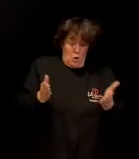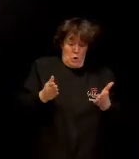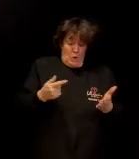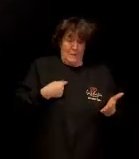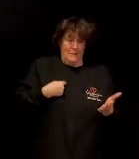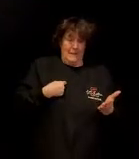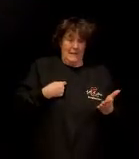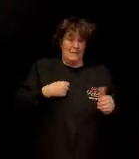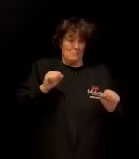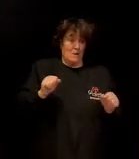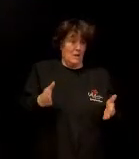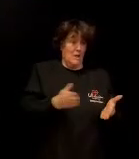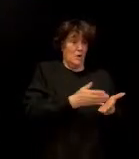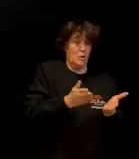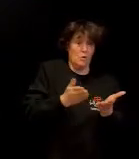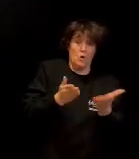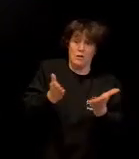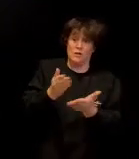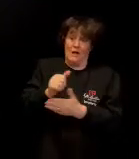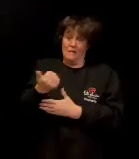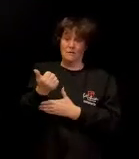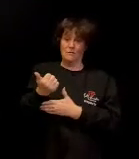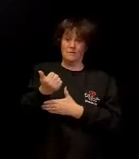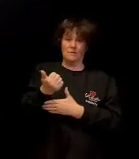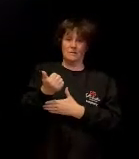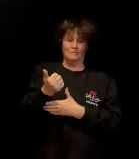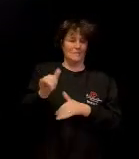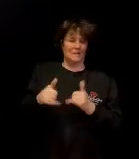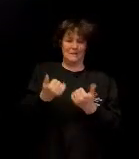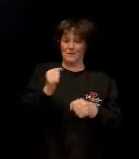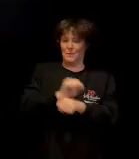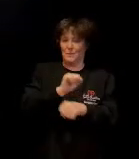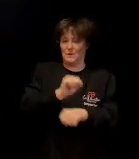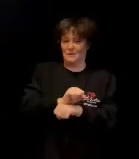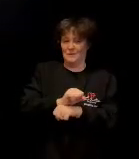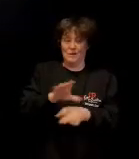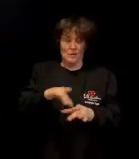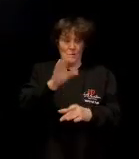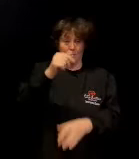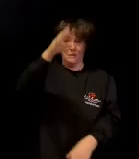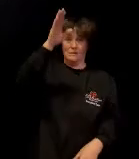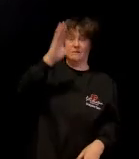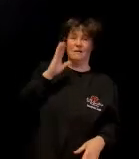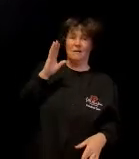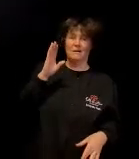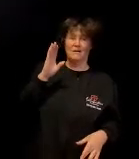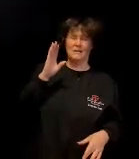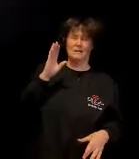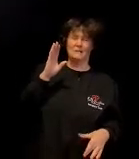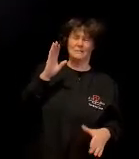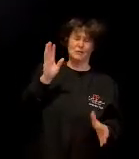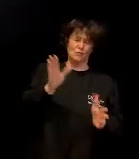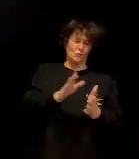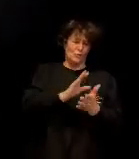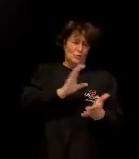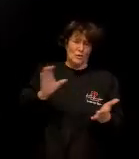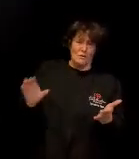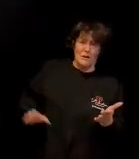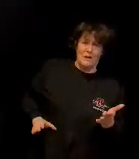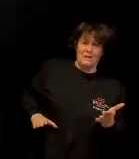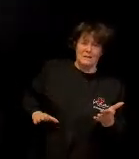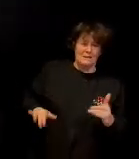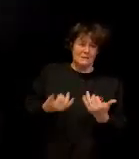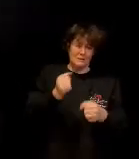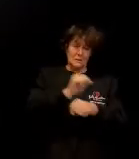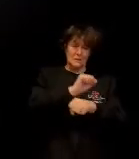when I'm down. And that's just the way that the world works, and the Spirit of God and the riches of Christ work, is that we use these